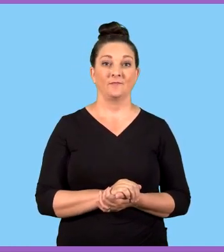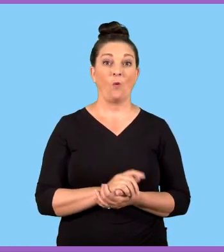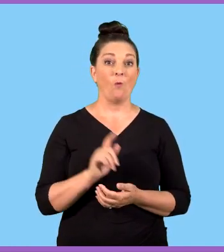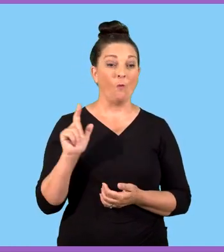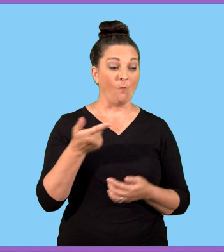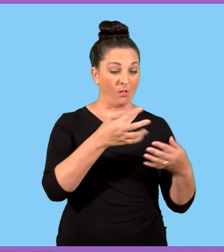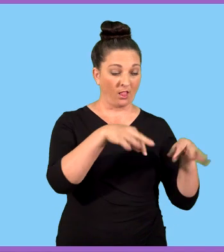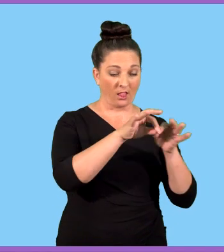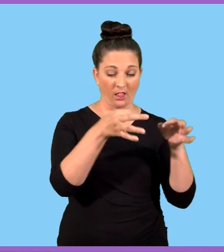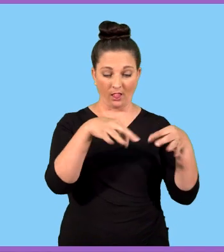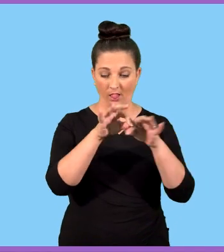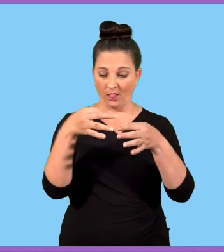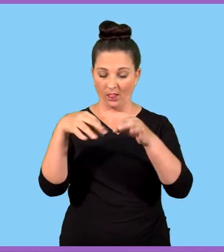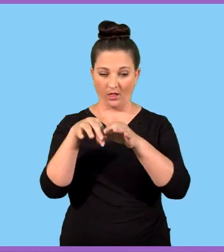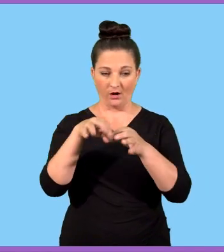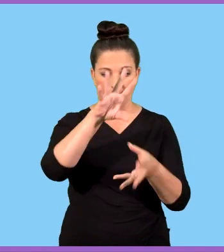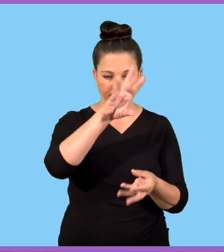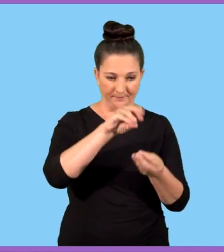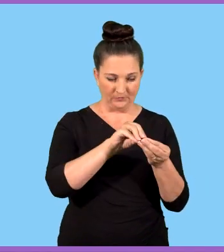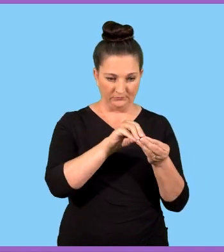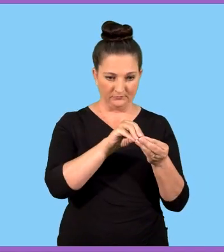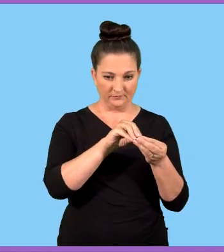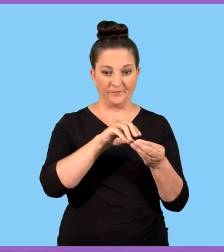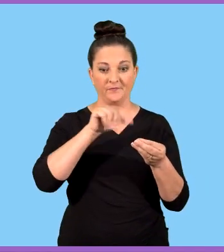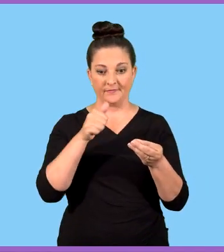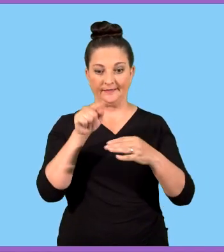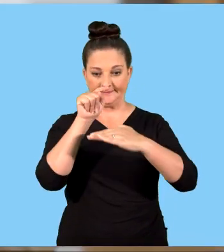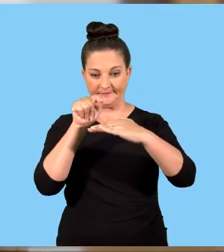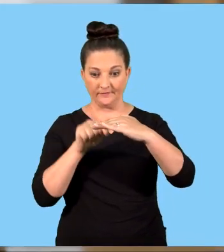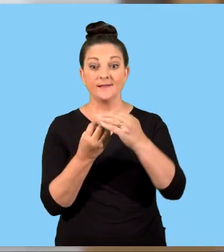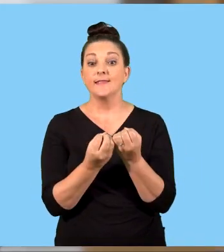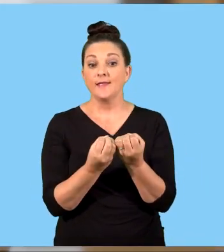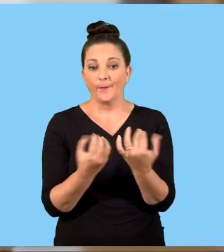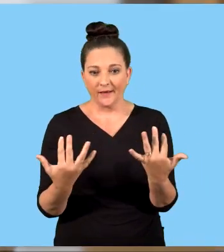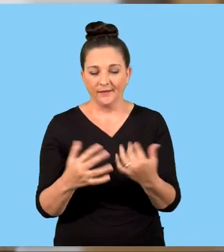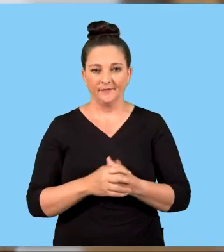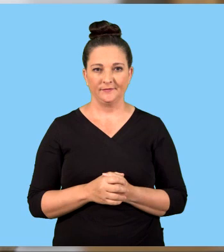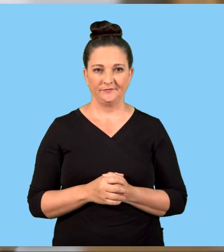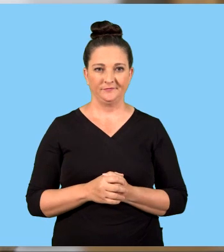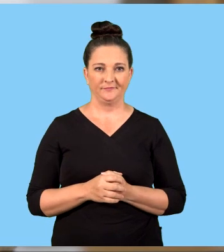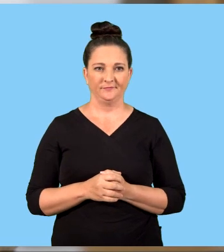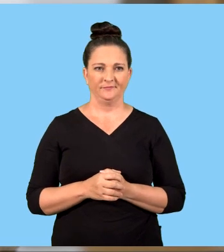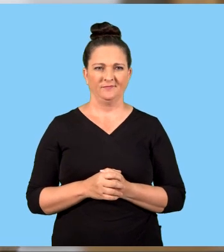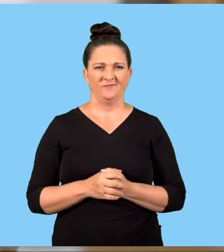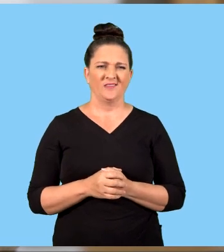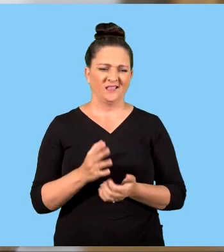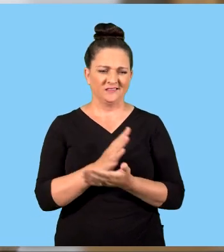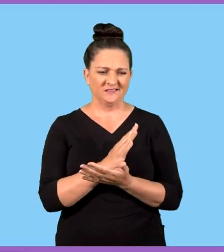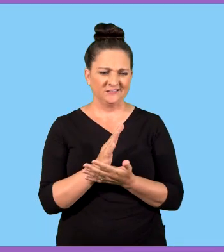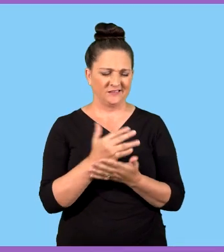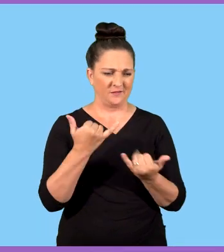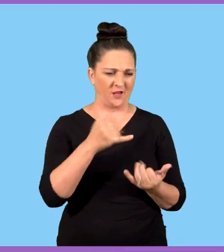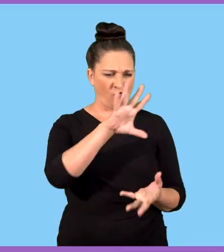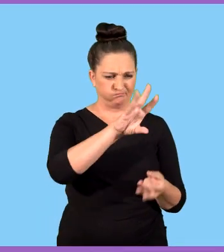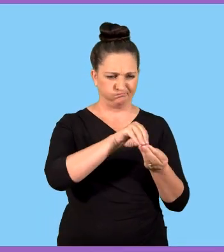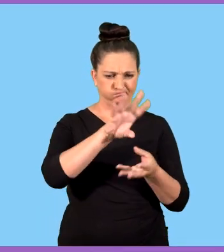is the sum of all the values divided by the total amount of values that we have. So looking at this, the sum